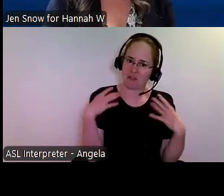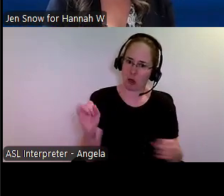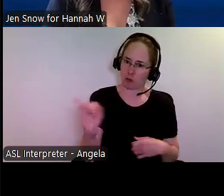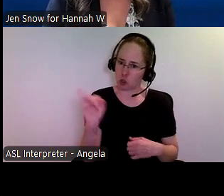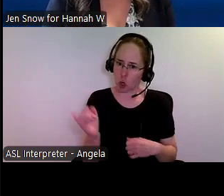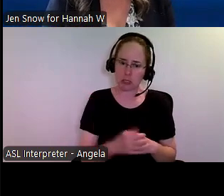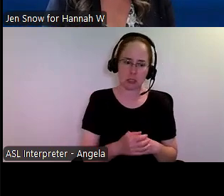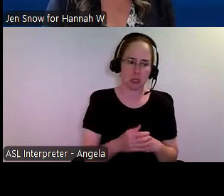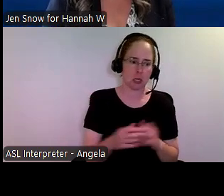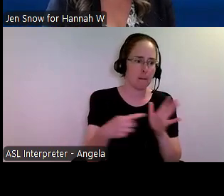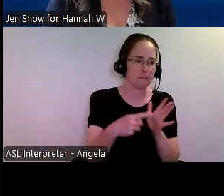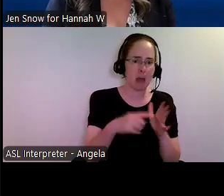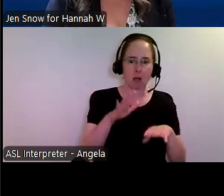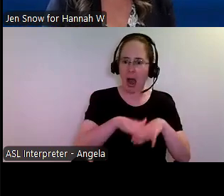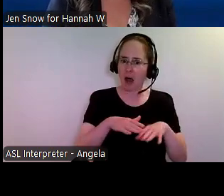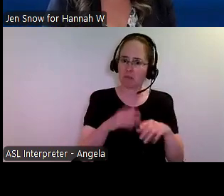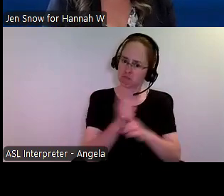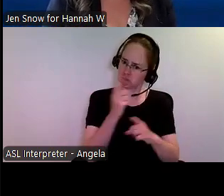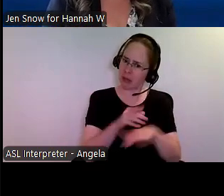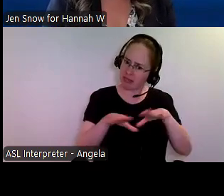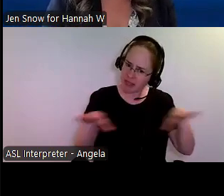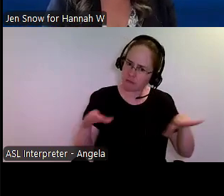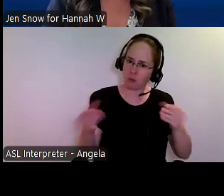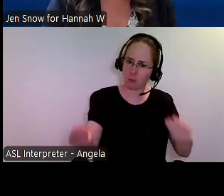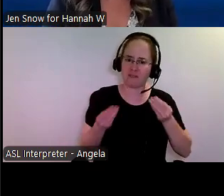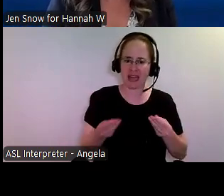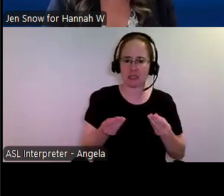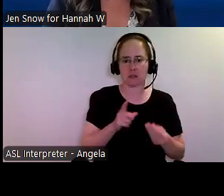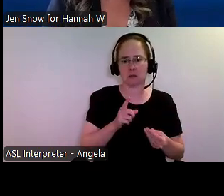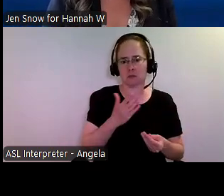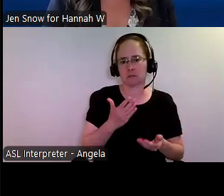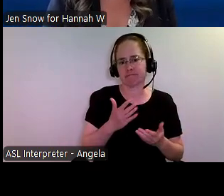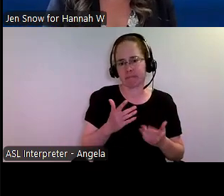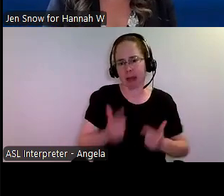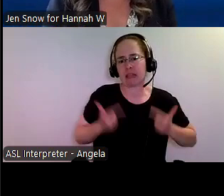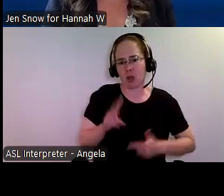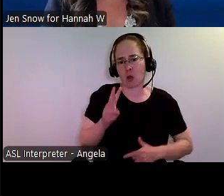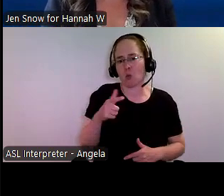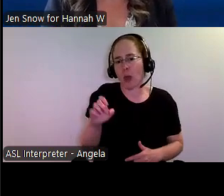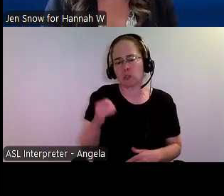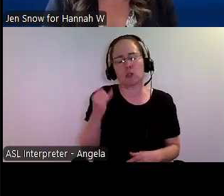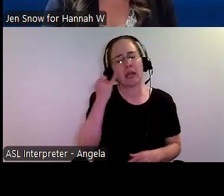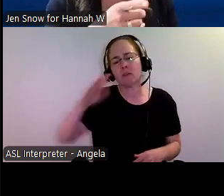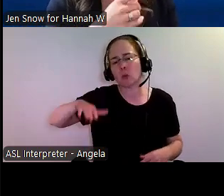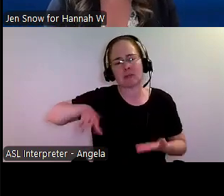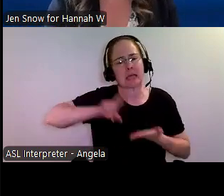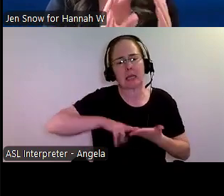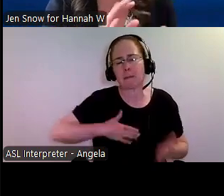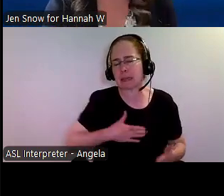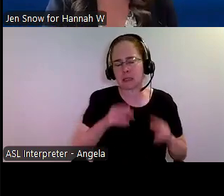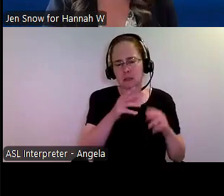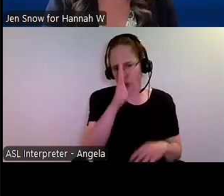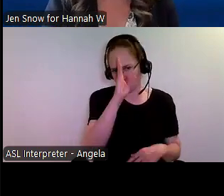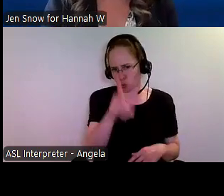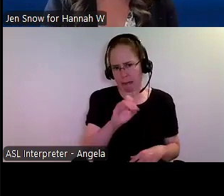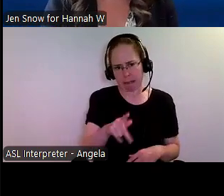to bill at a level that provides a decent living wage. So please, if you haven't done it yet, I will drop the direct